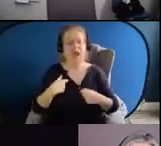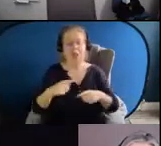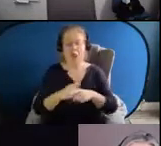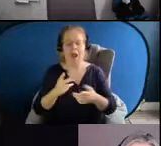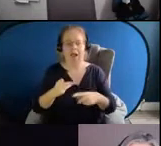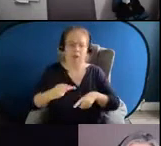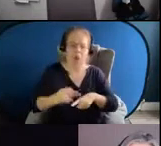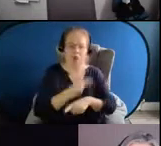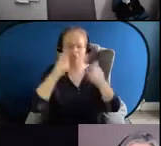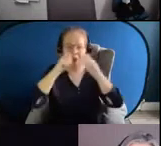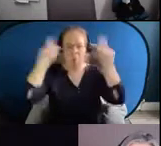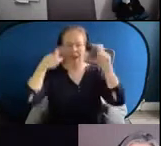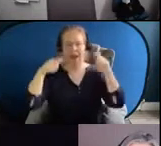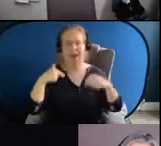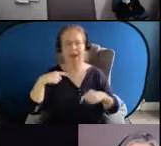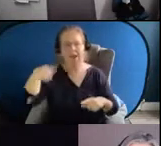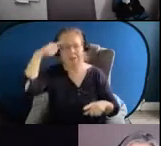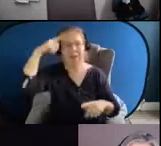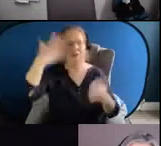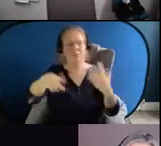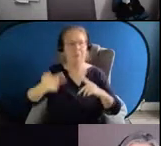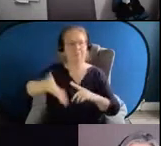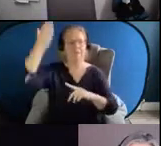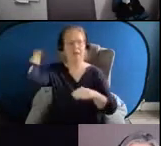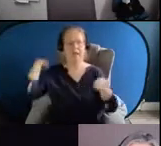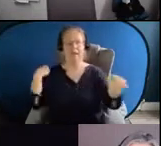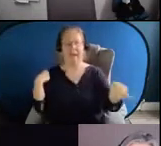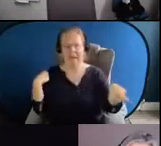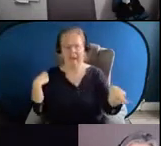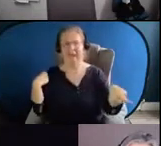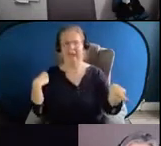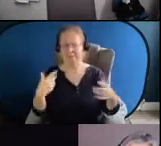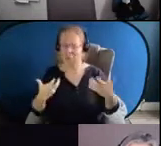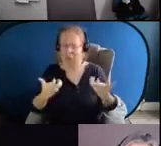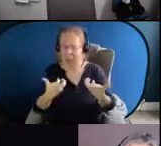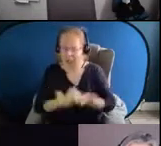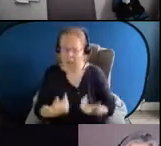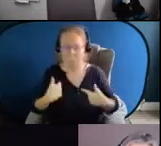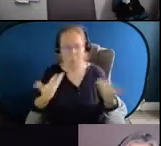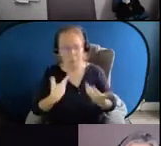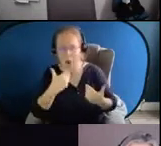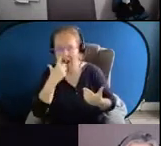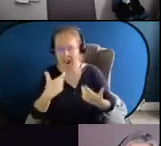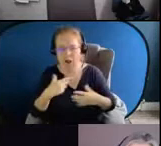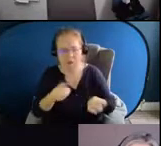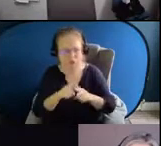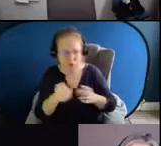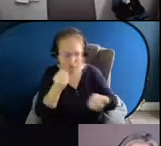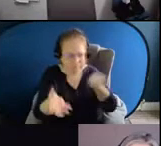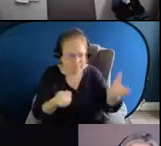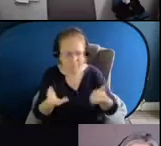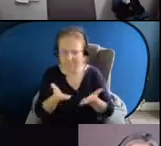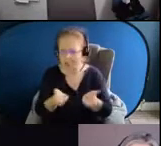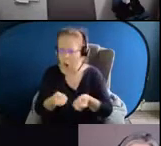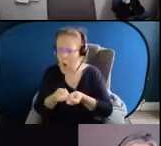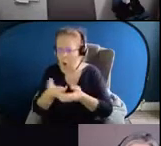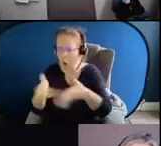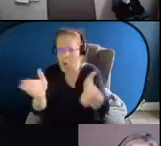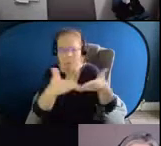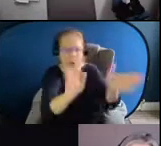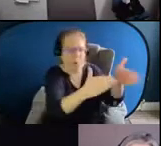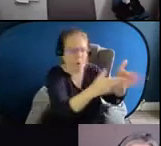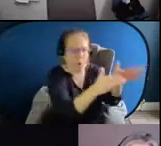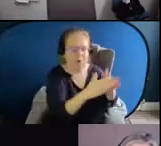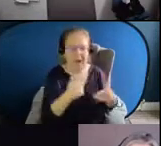me to try and address this and help where I can to contribute, opening up our accessibility to so many